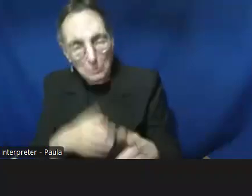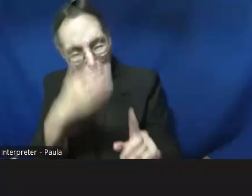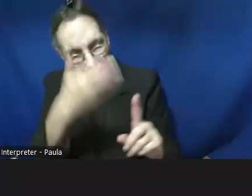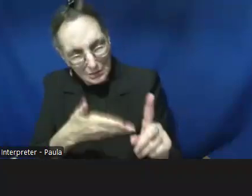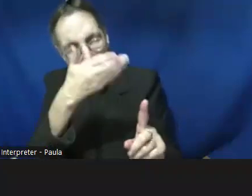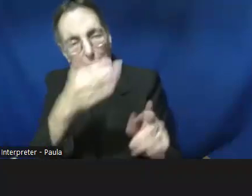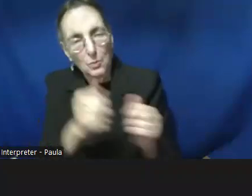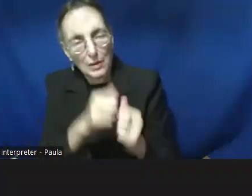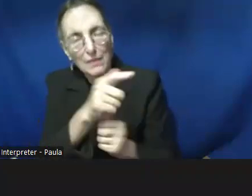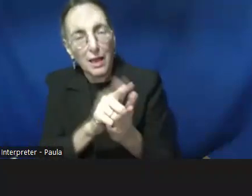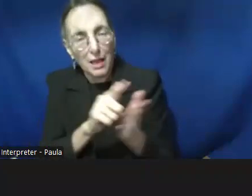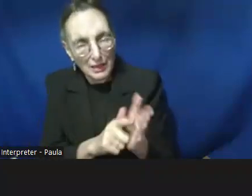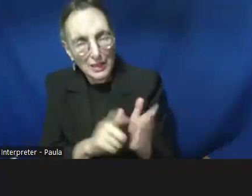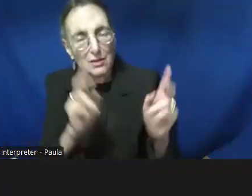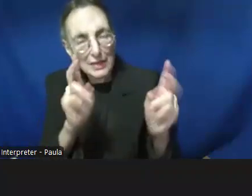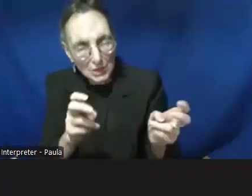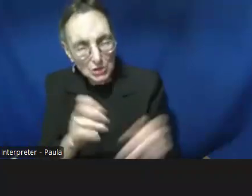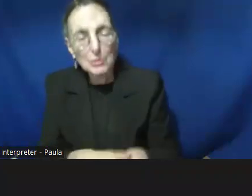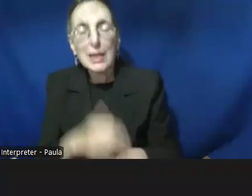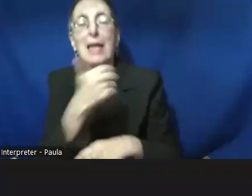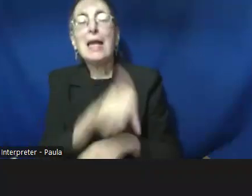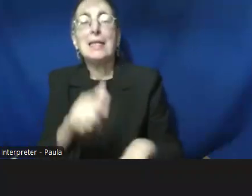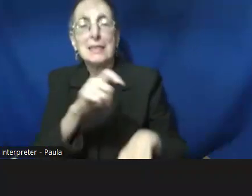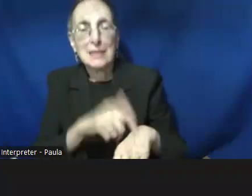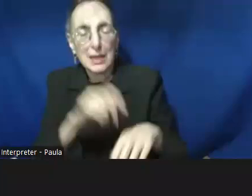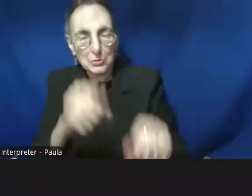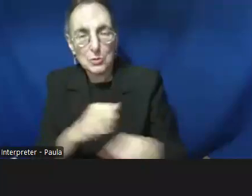can make the facts really clear,